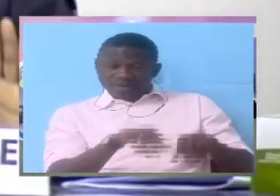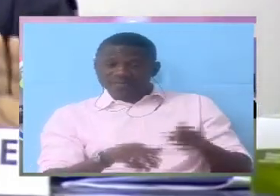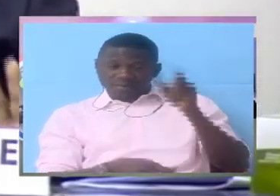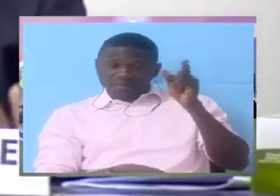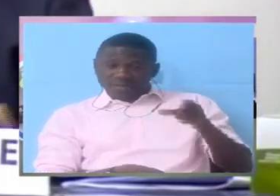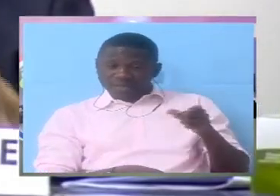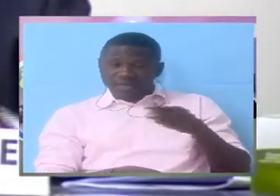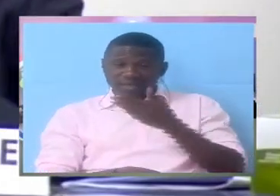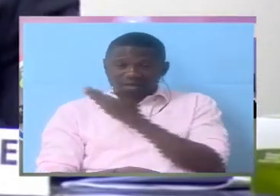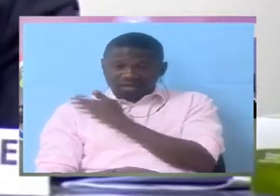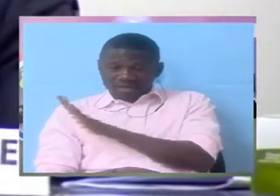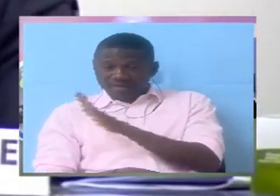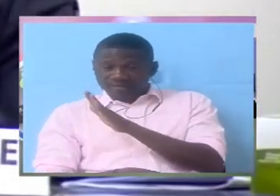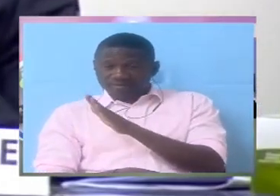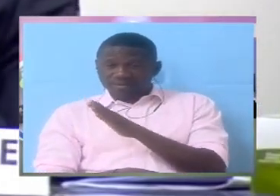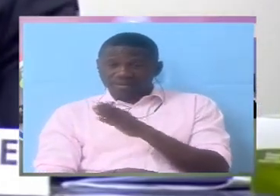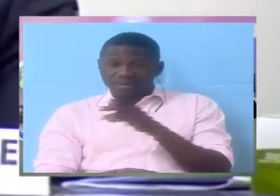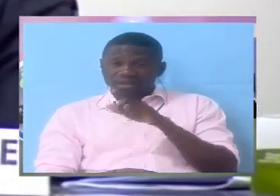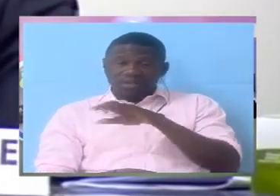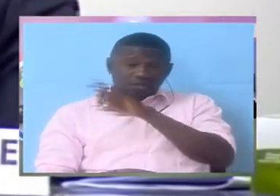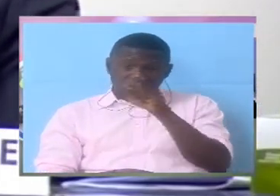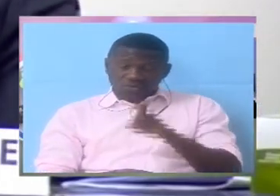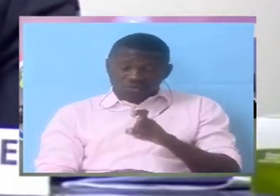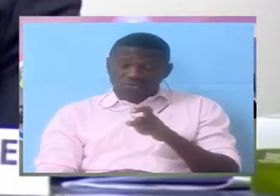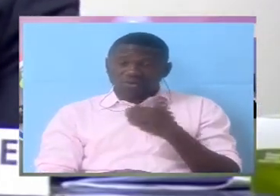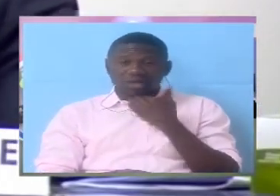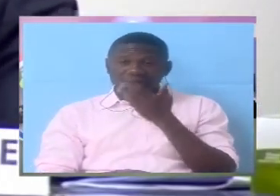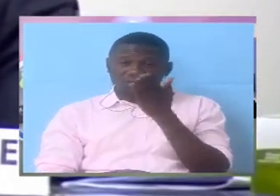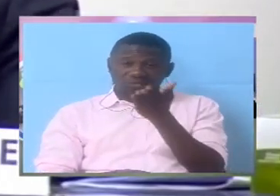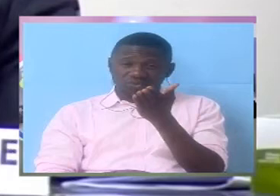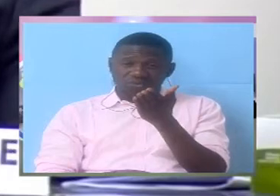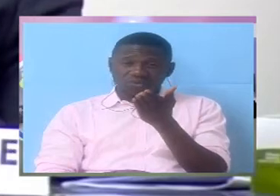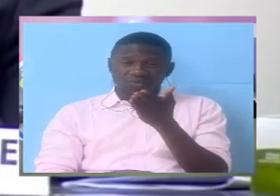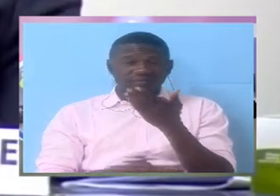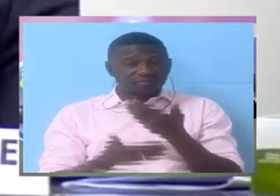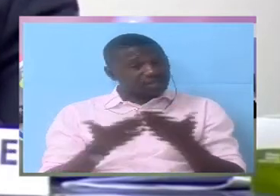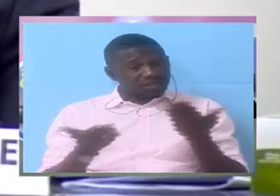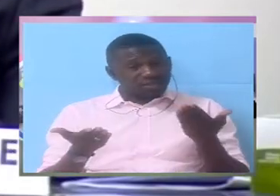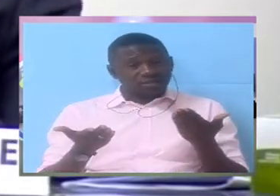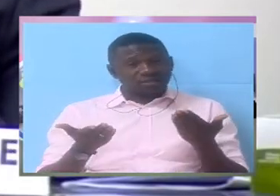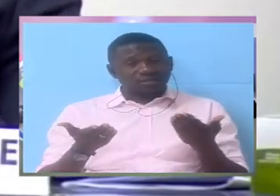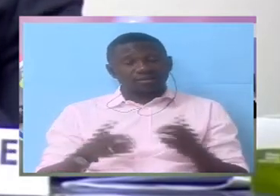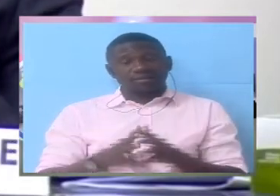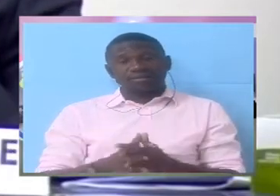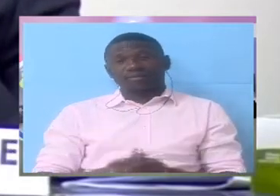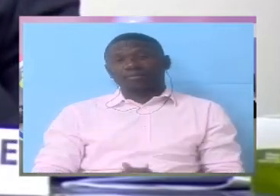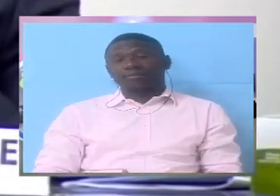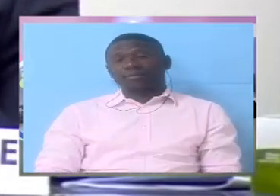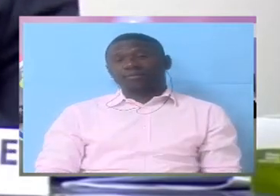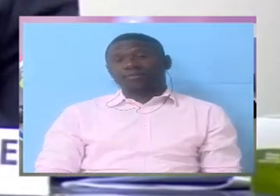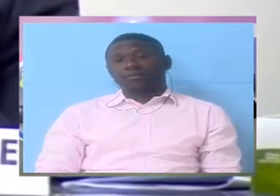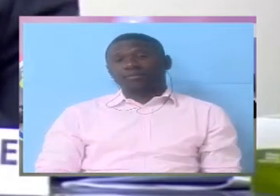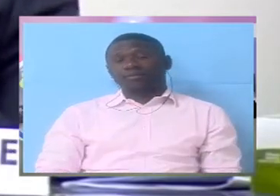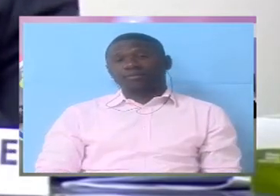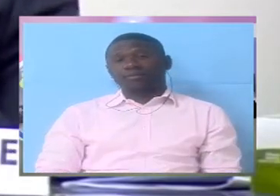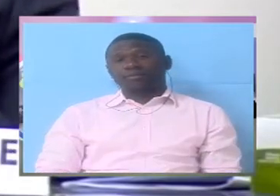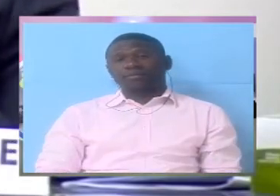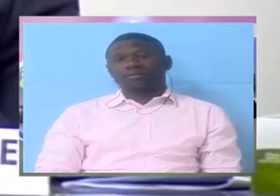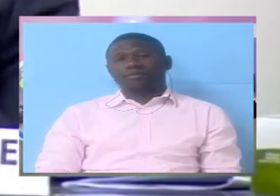Rome and Dolom Yindiko, bring a linen furata, Daba Marinella boss, and in Marining a single damn fasting around a single booze in